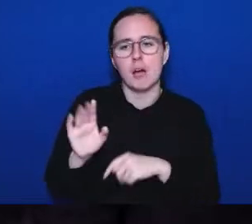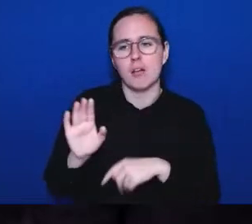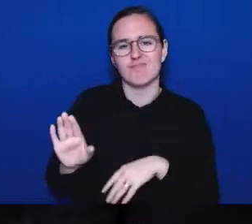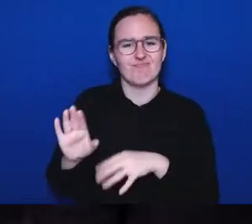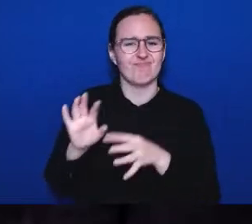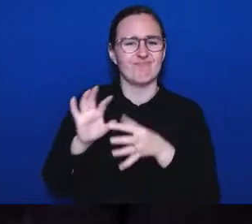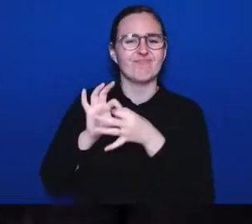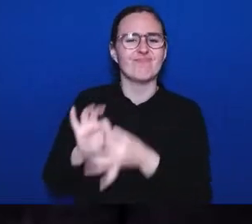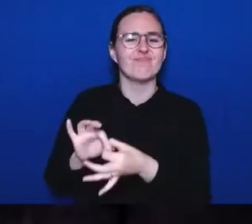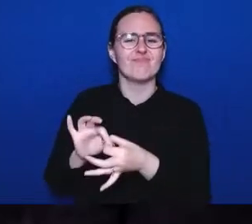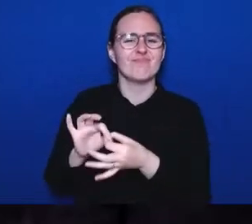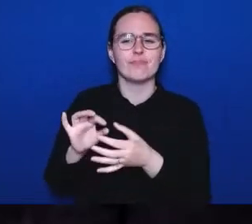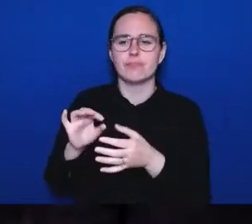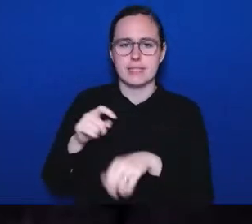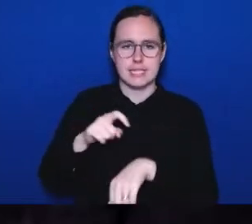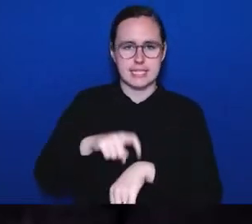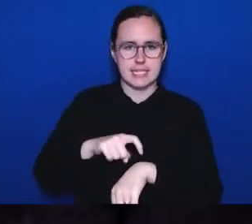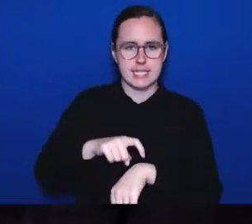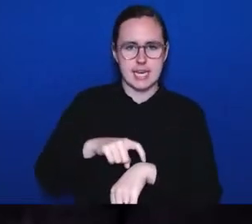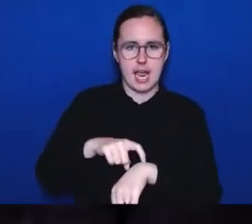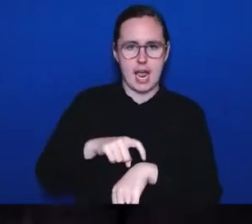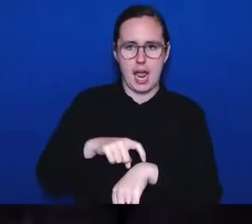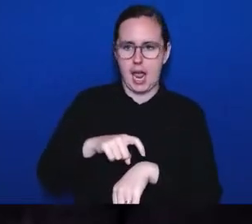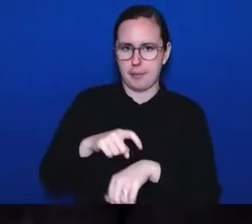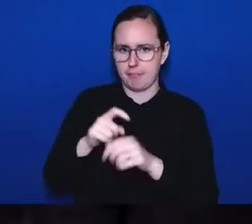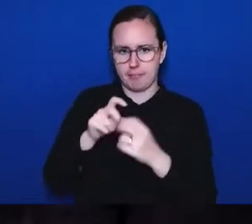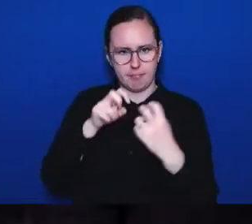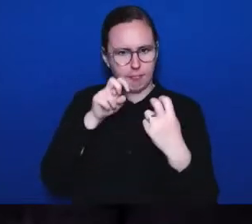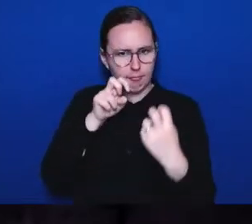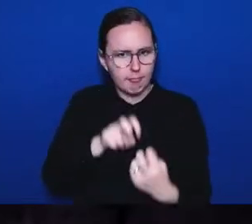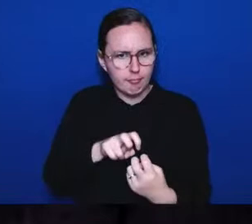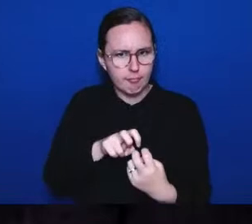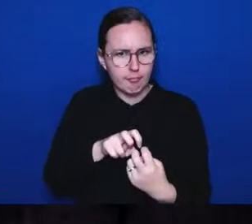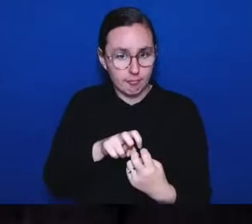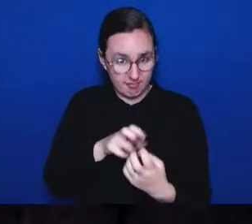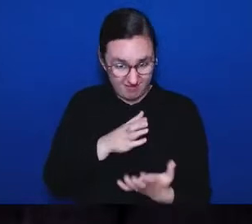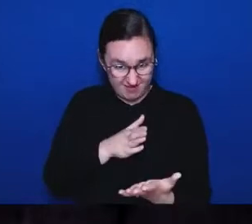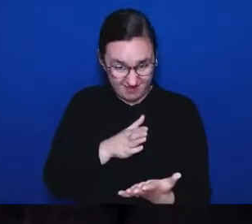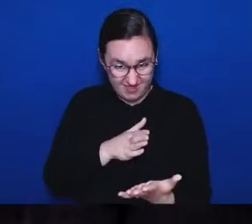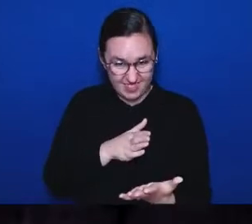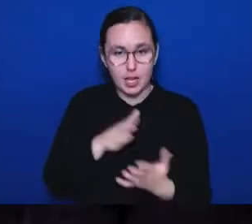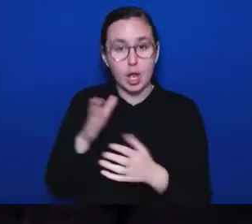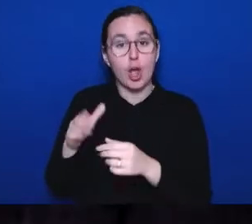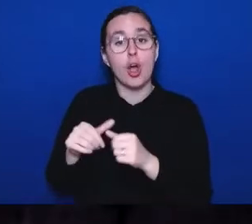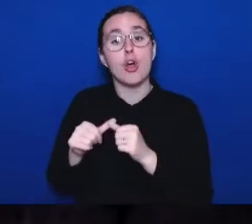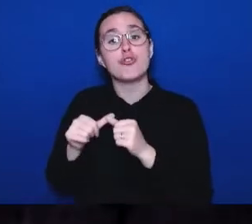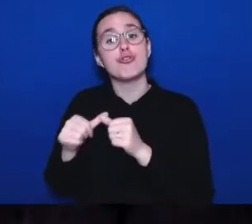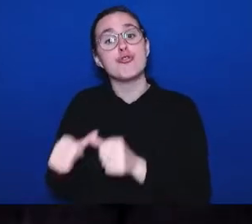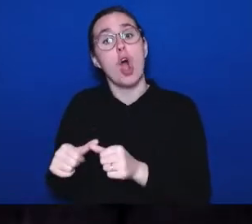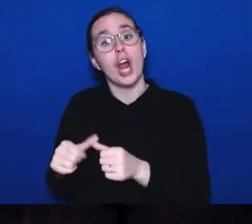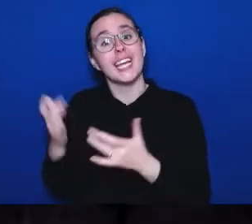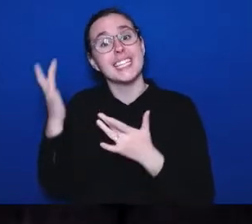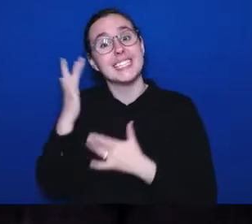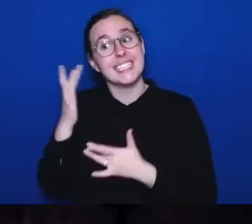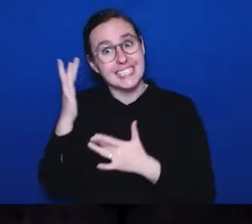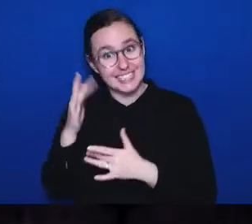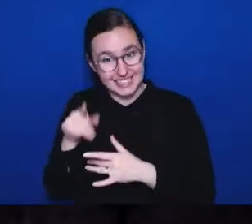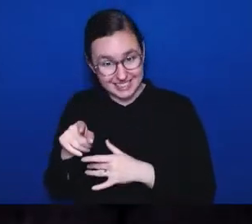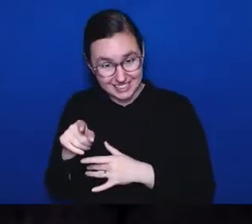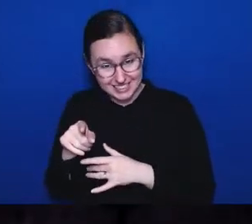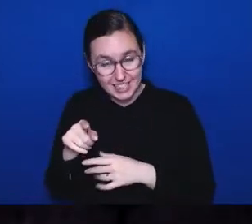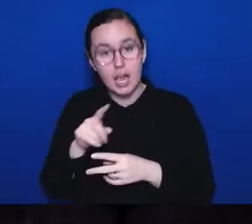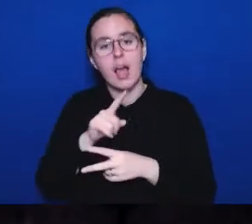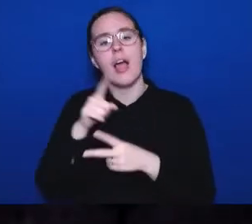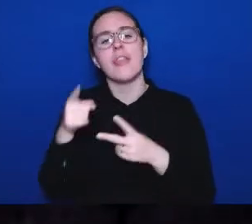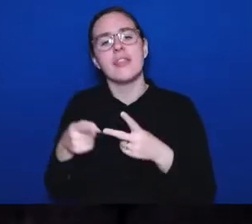what is the chronic condition or the disease, and how does that burden the patient, but also the needs of based on how many